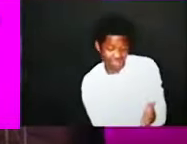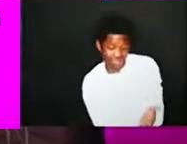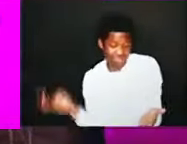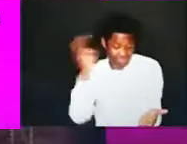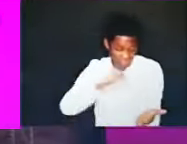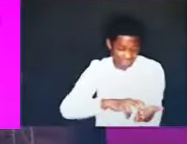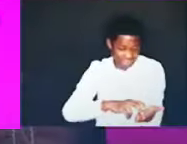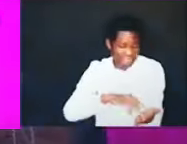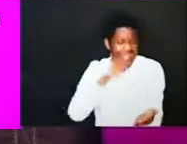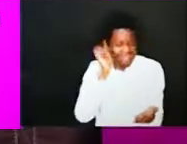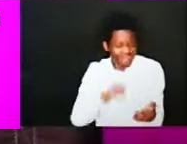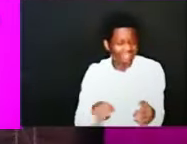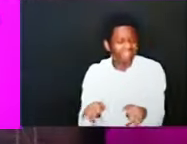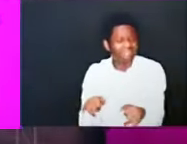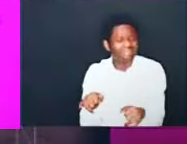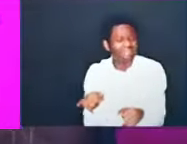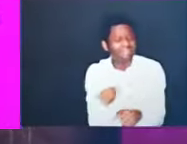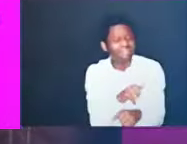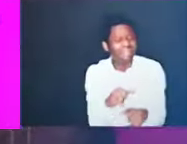so